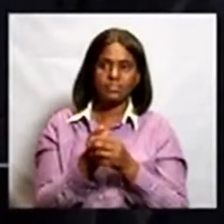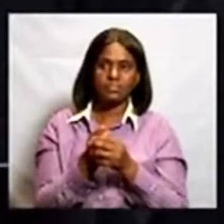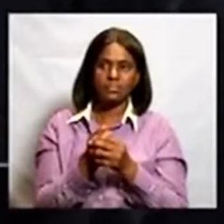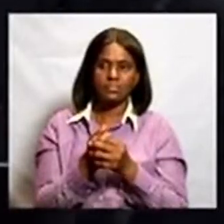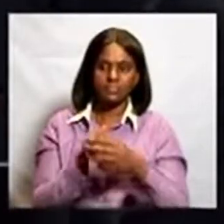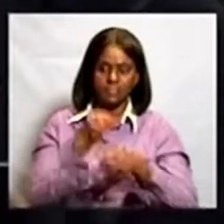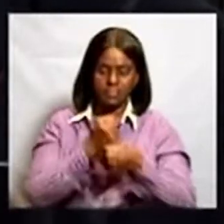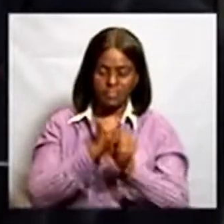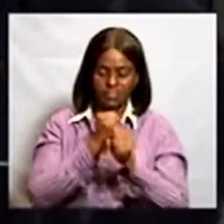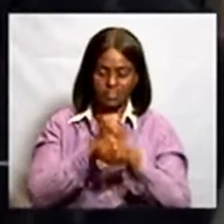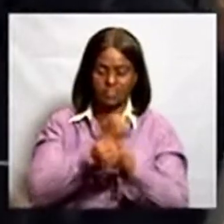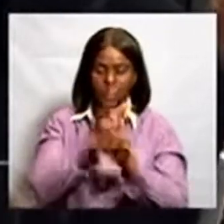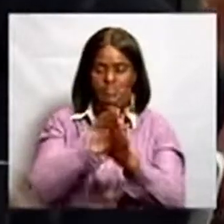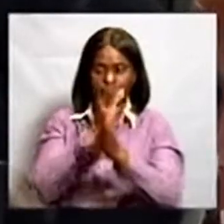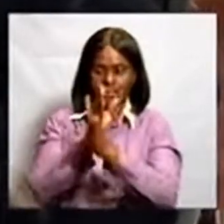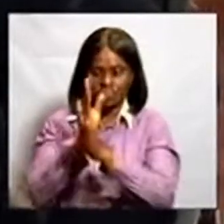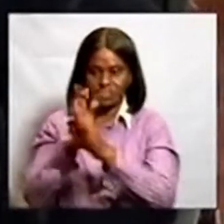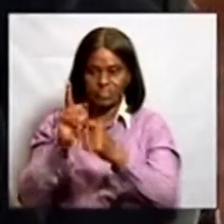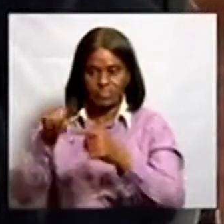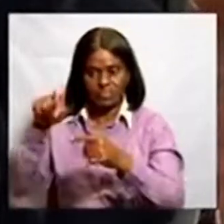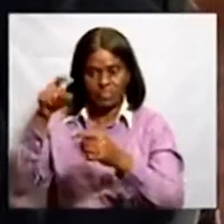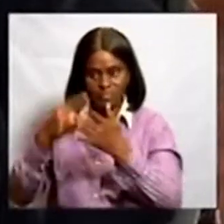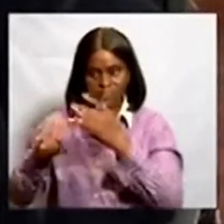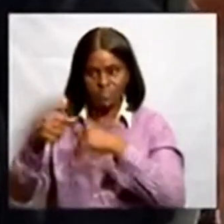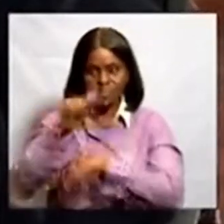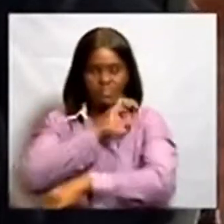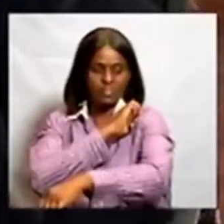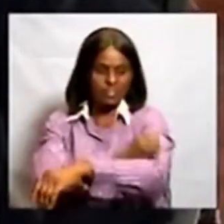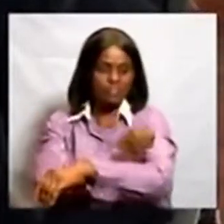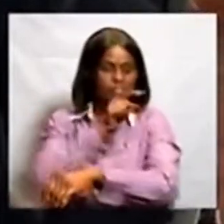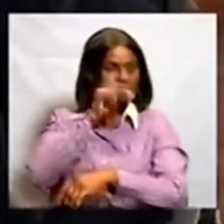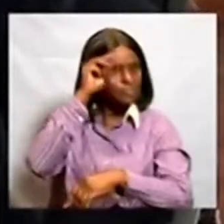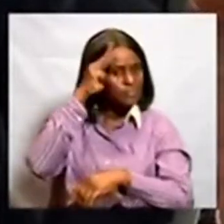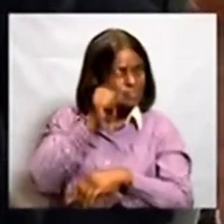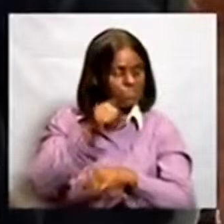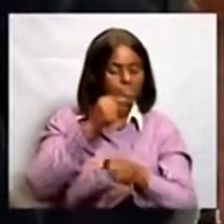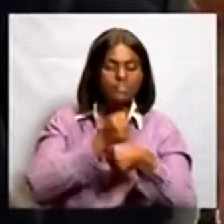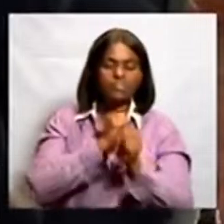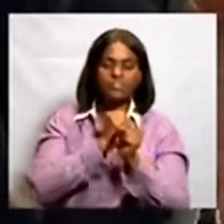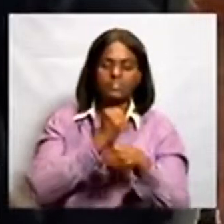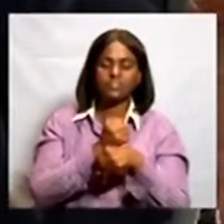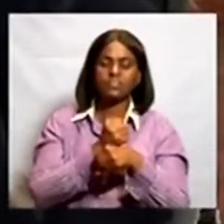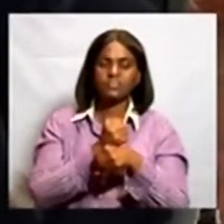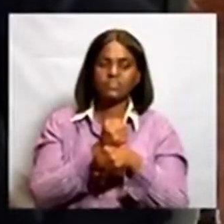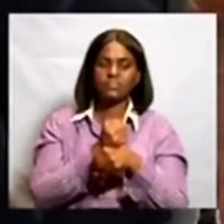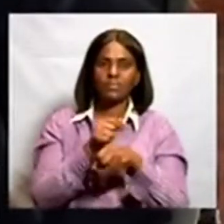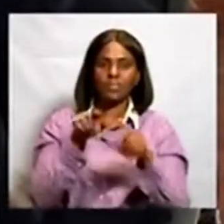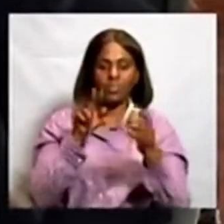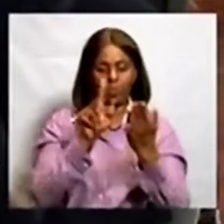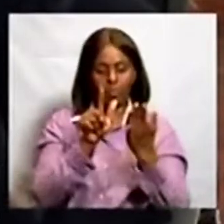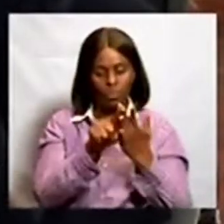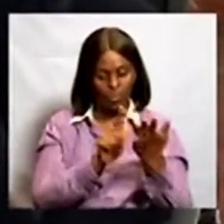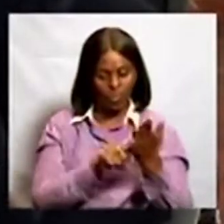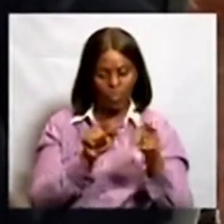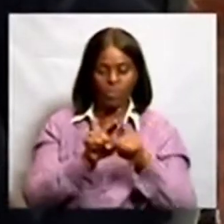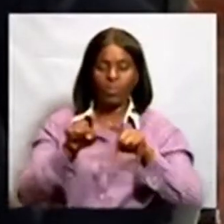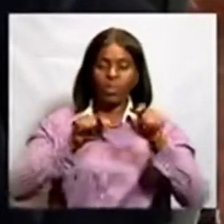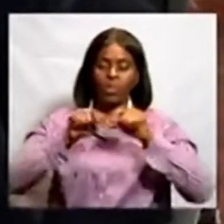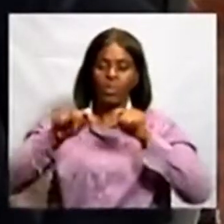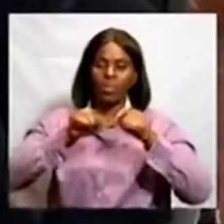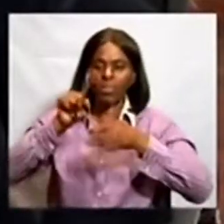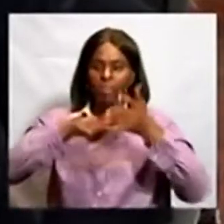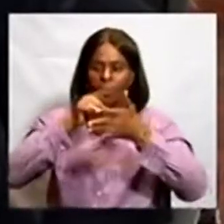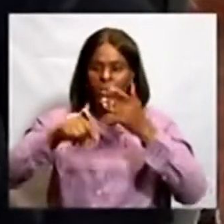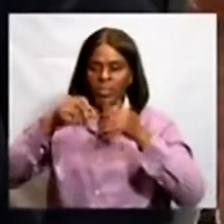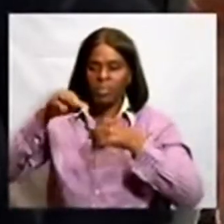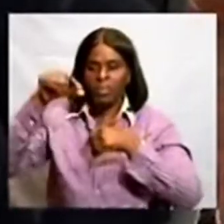makes reference to the need to empower the minister to issue regulations to regulate the deregistration